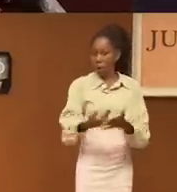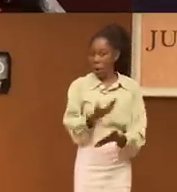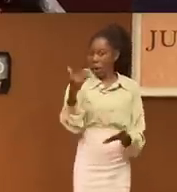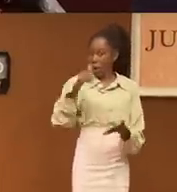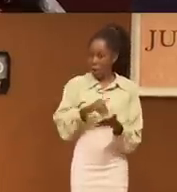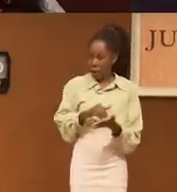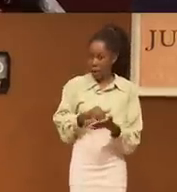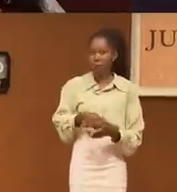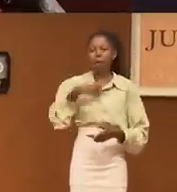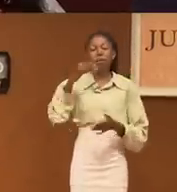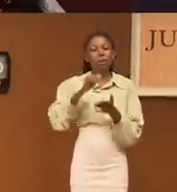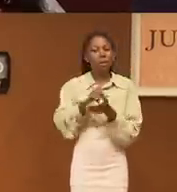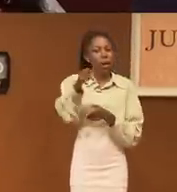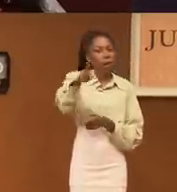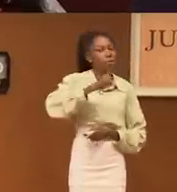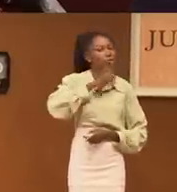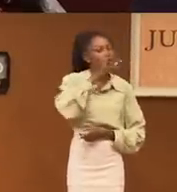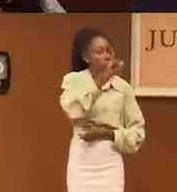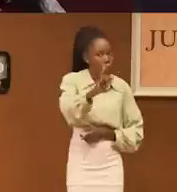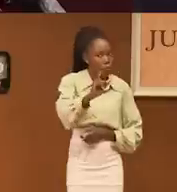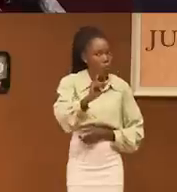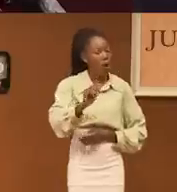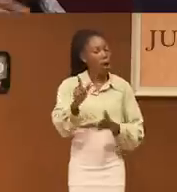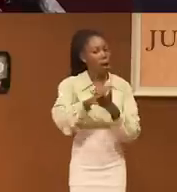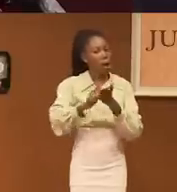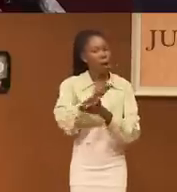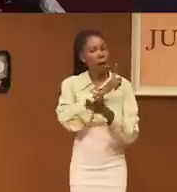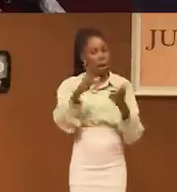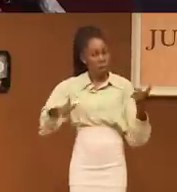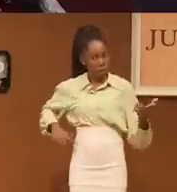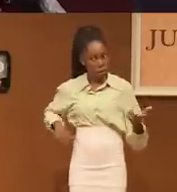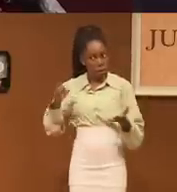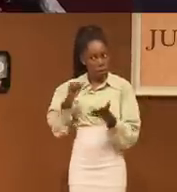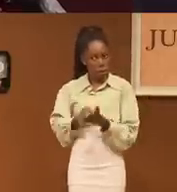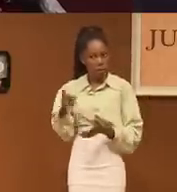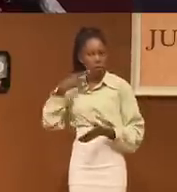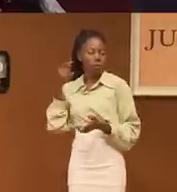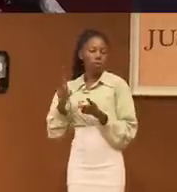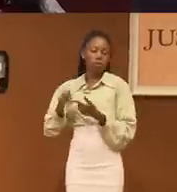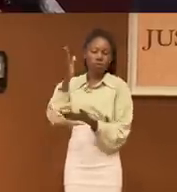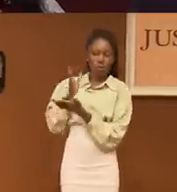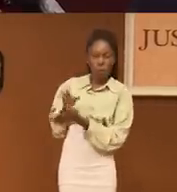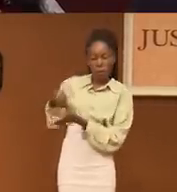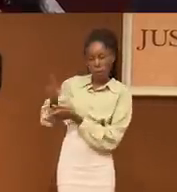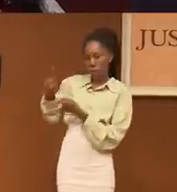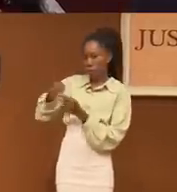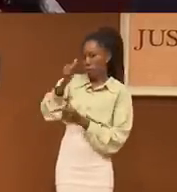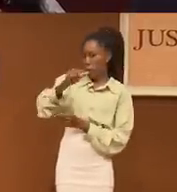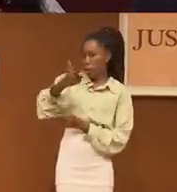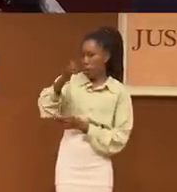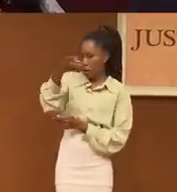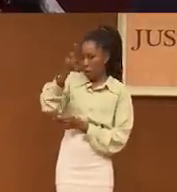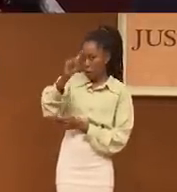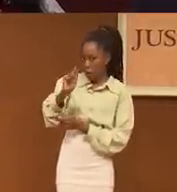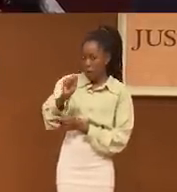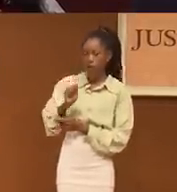the real landlord that we should be paying, that we should stop paying the fee, so which we complied. So